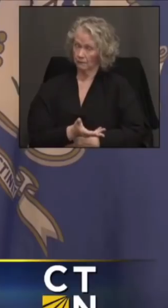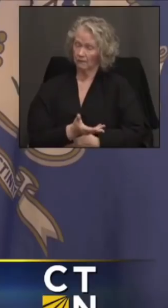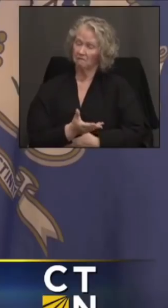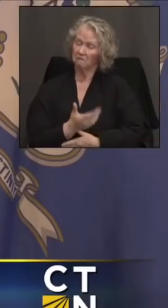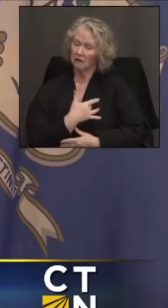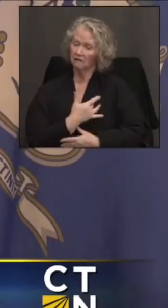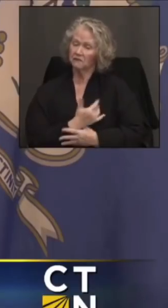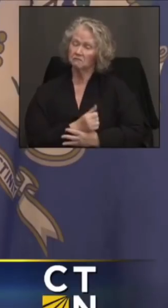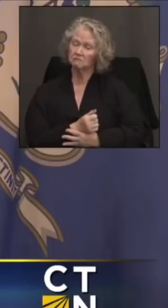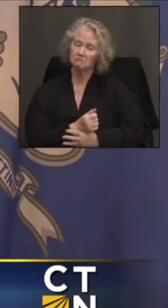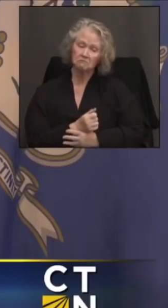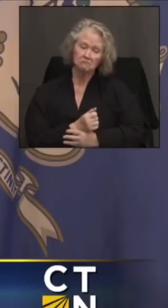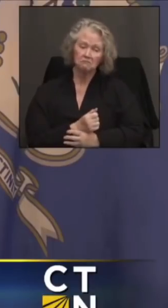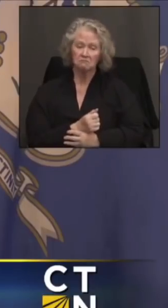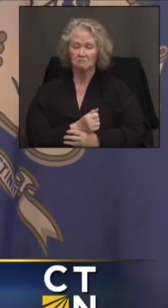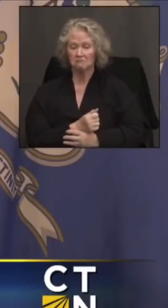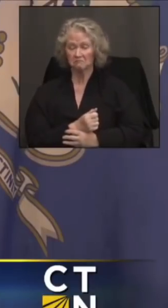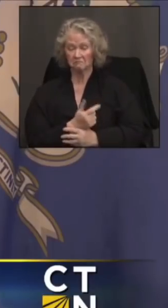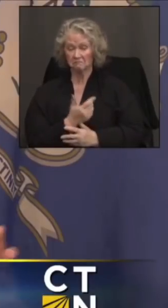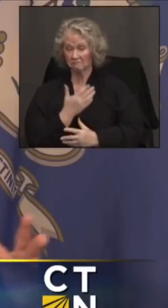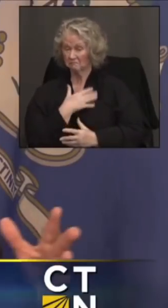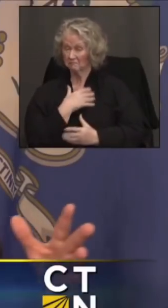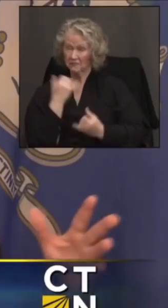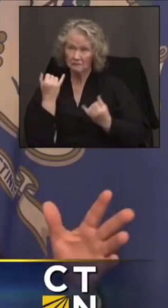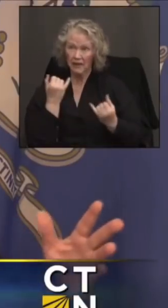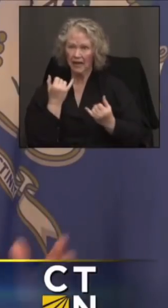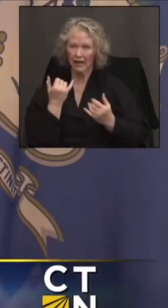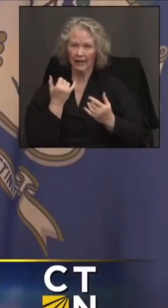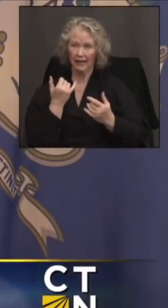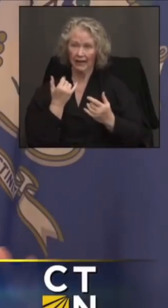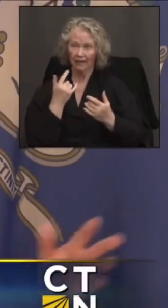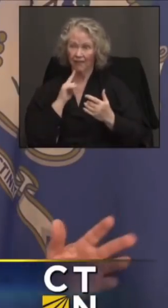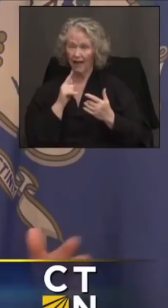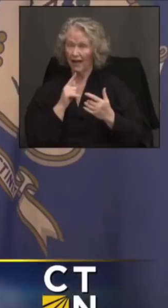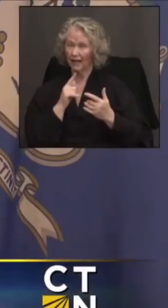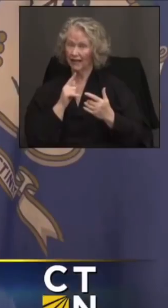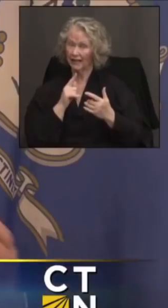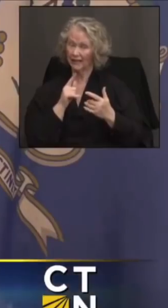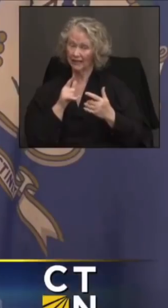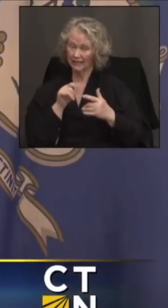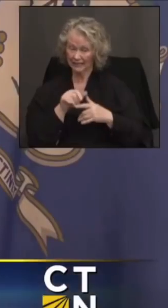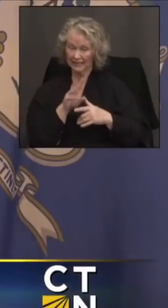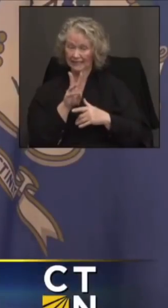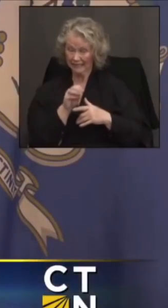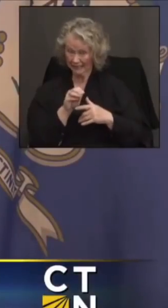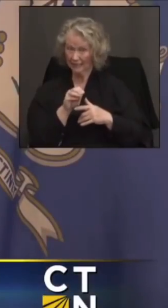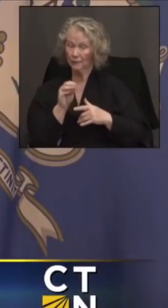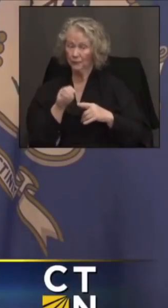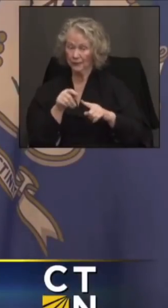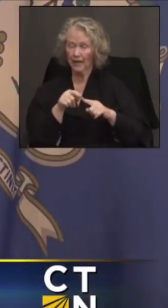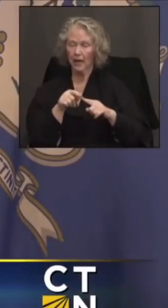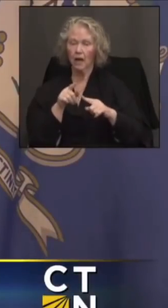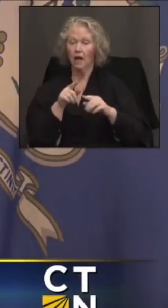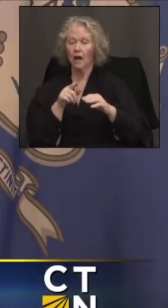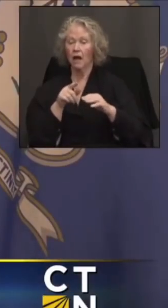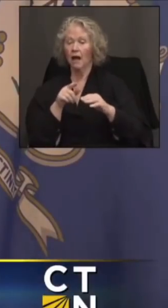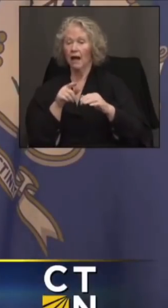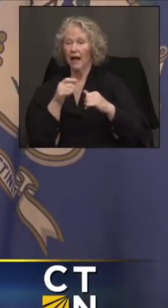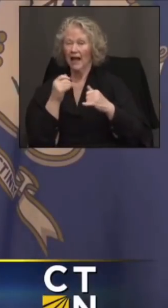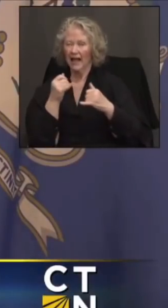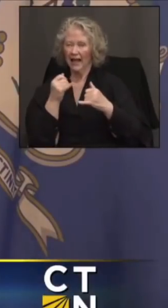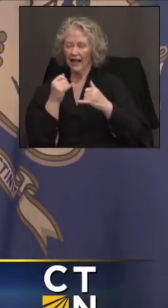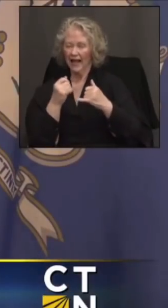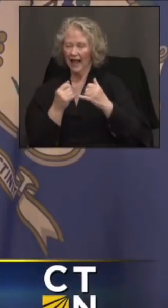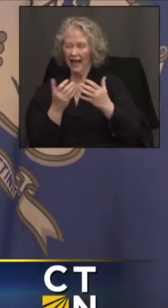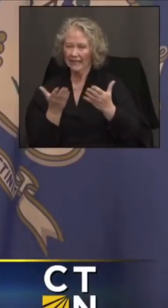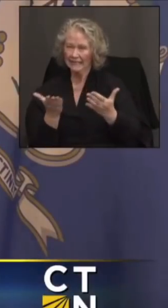I think what I'm thinking about is how it gets tougher and tougher once you hit that number to get those last people vaccinated,